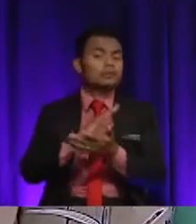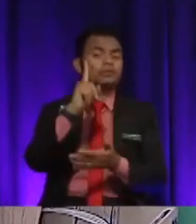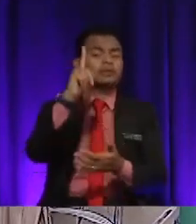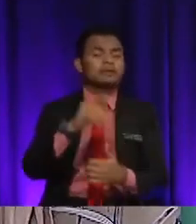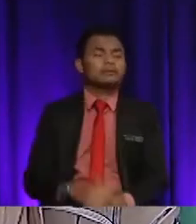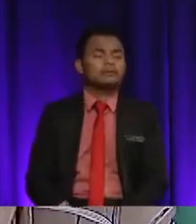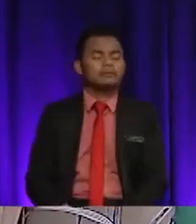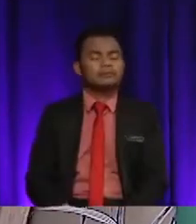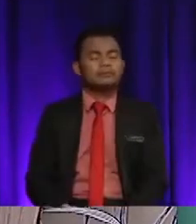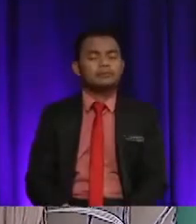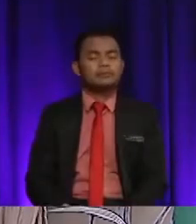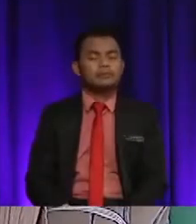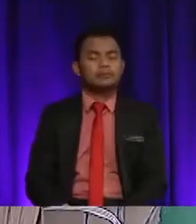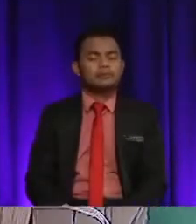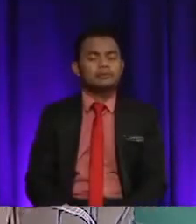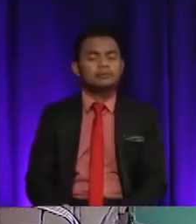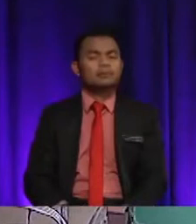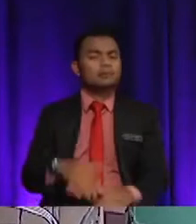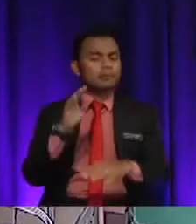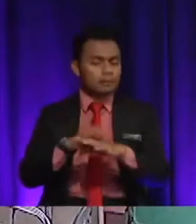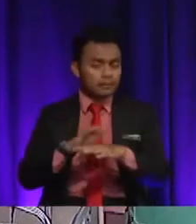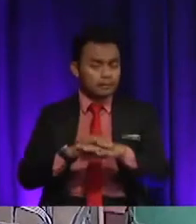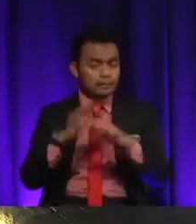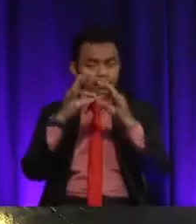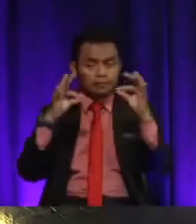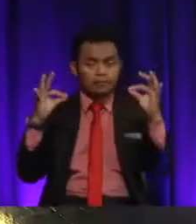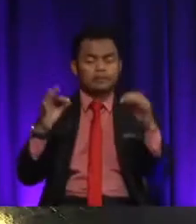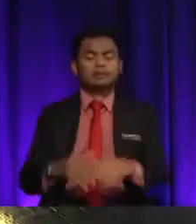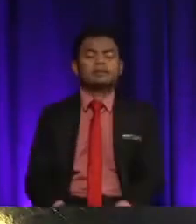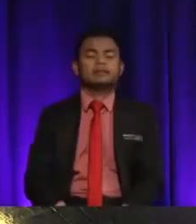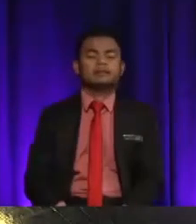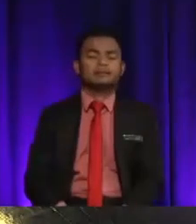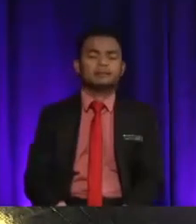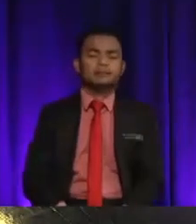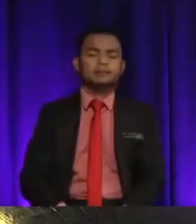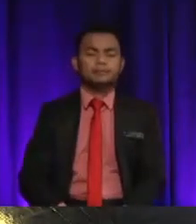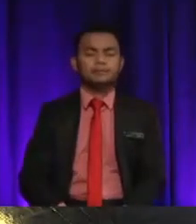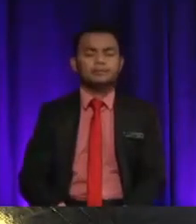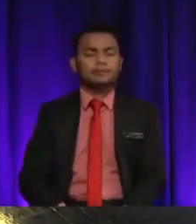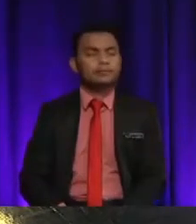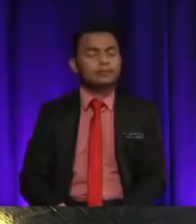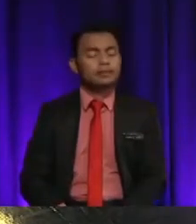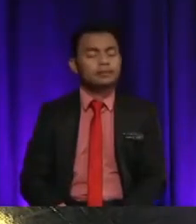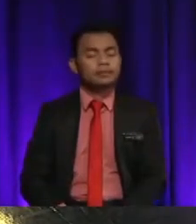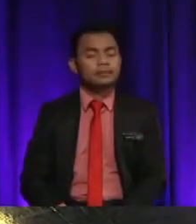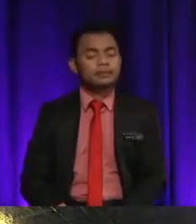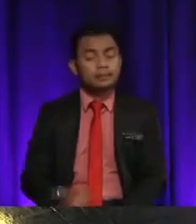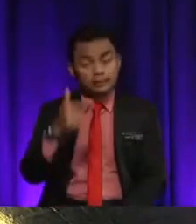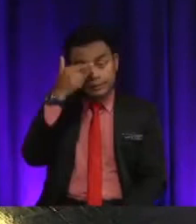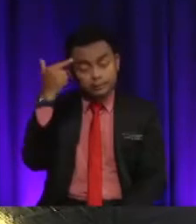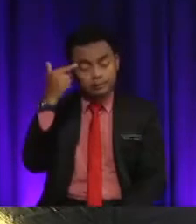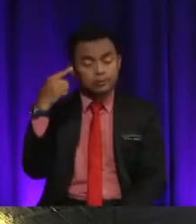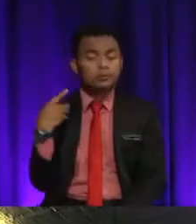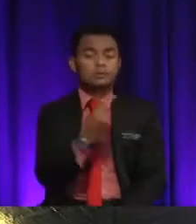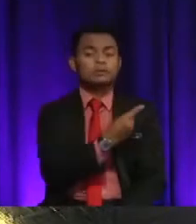you could see, there's lots of words. Yes, there's a lot of words here. Yeah. Okay. So that's why, hence, it brings us to the topic